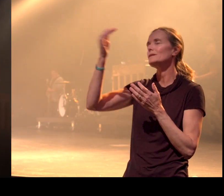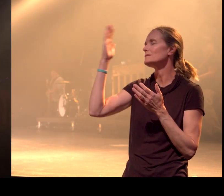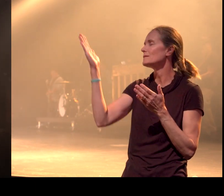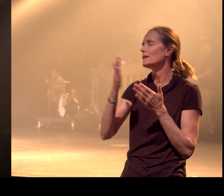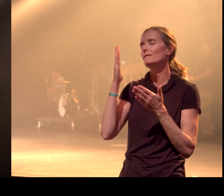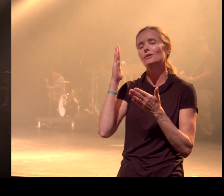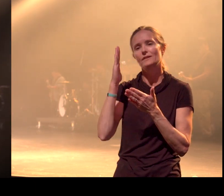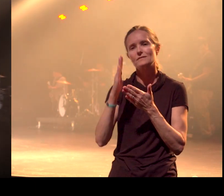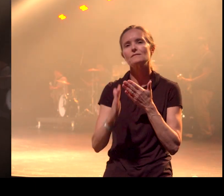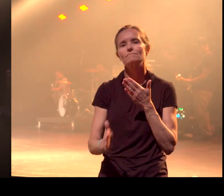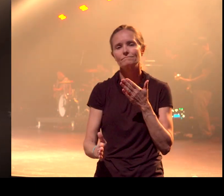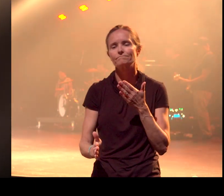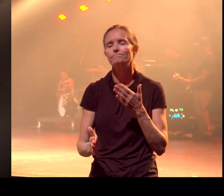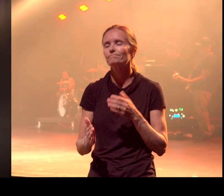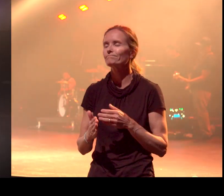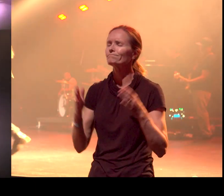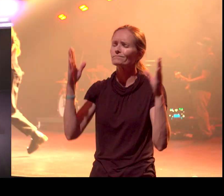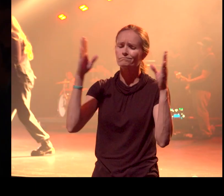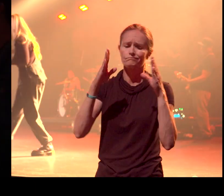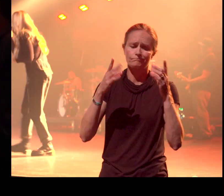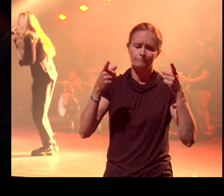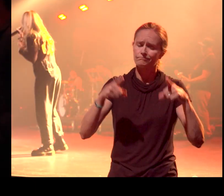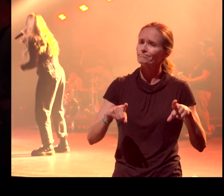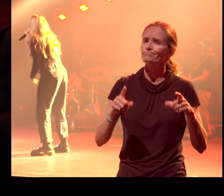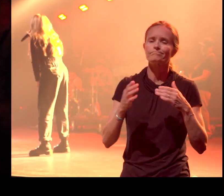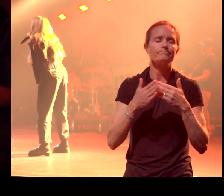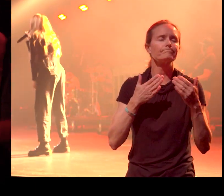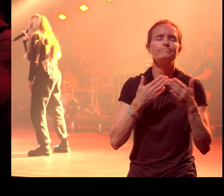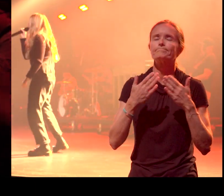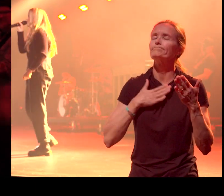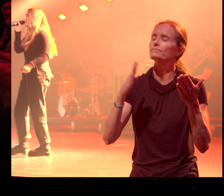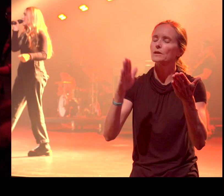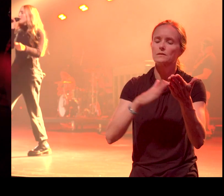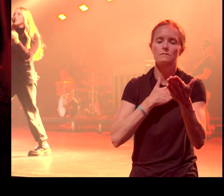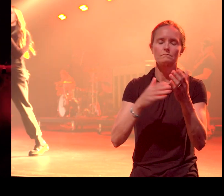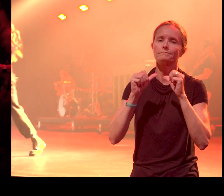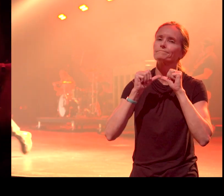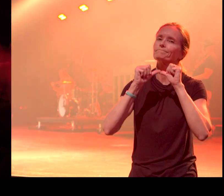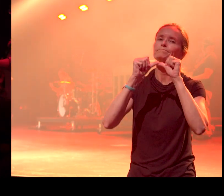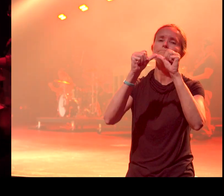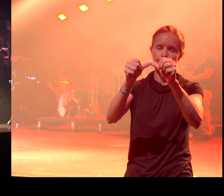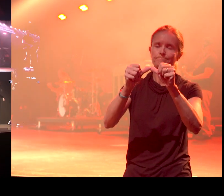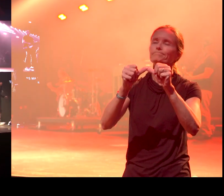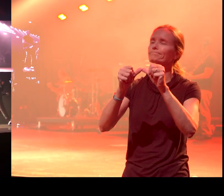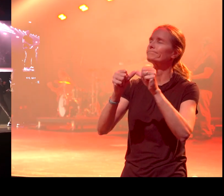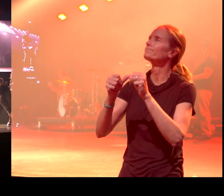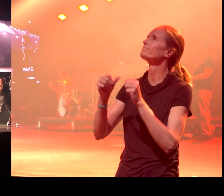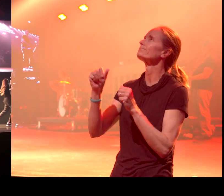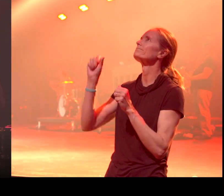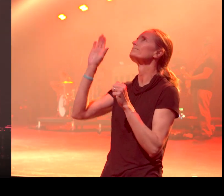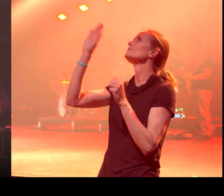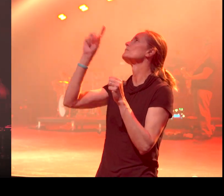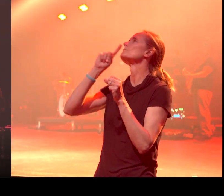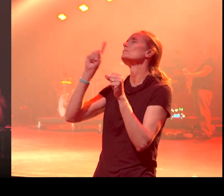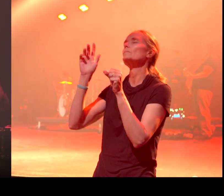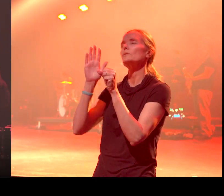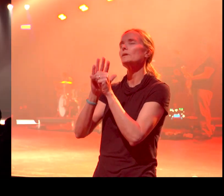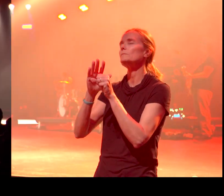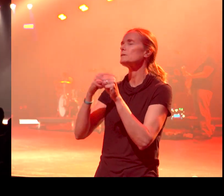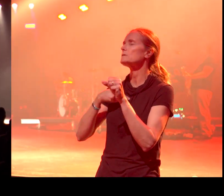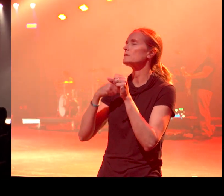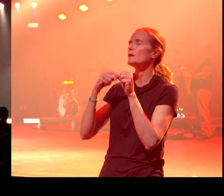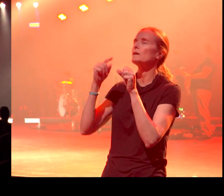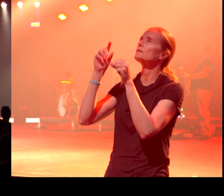Fails, your grace never ends. Troubles may come, is my song, even when I'm